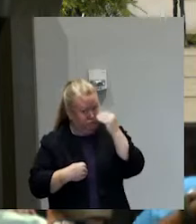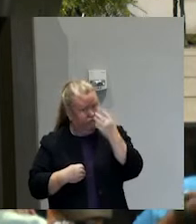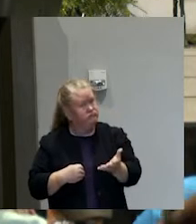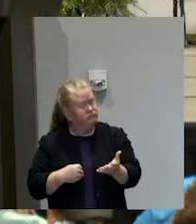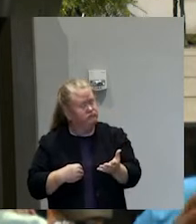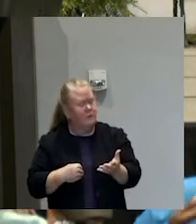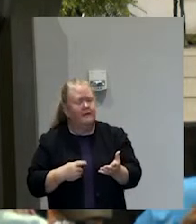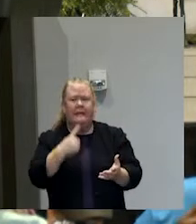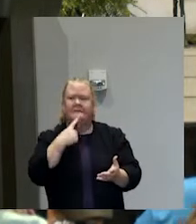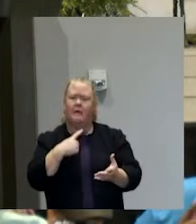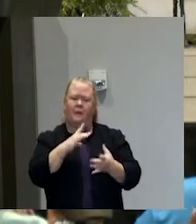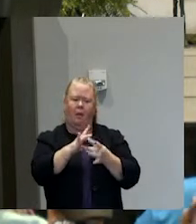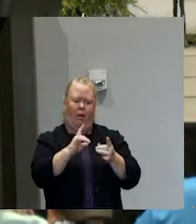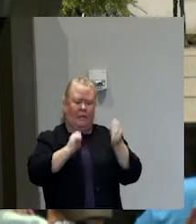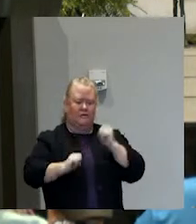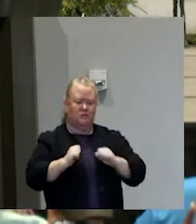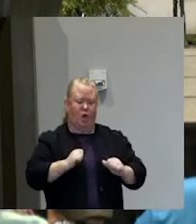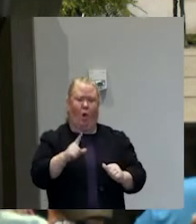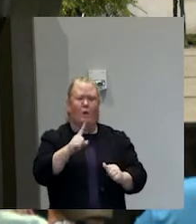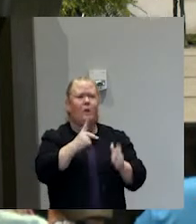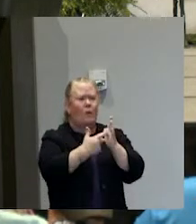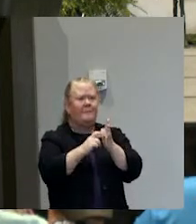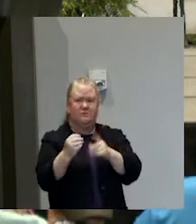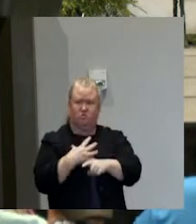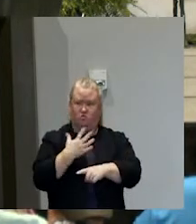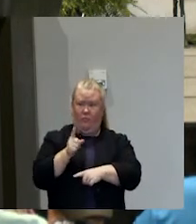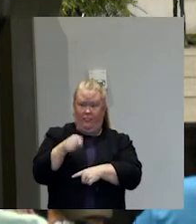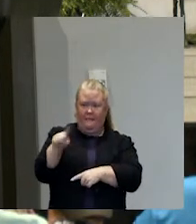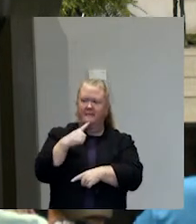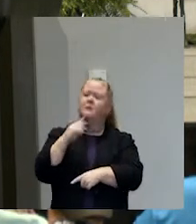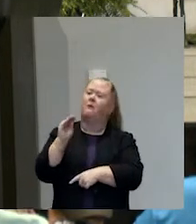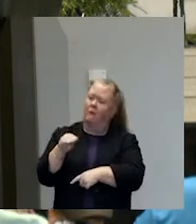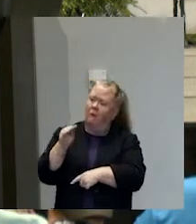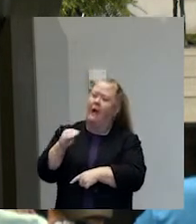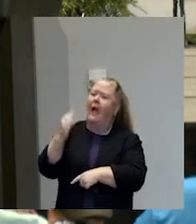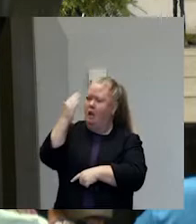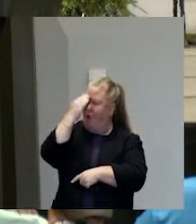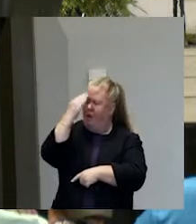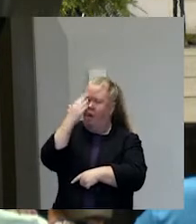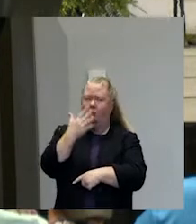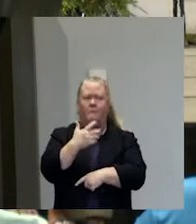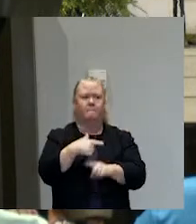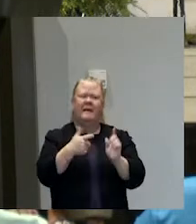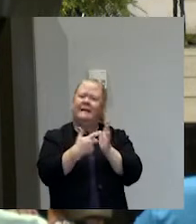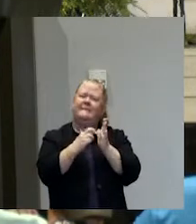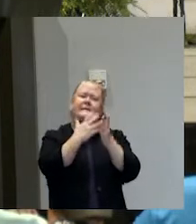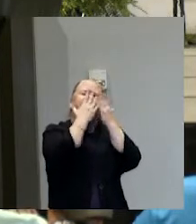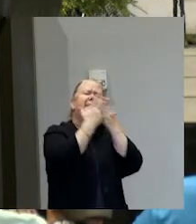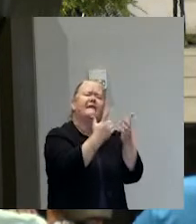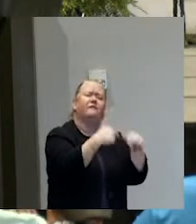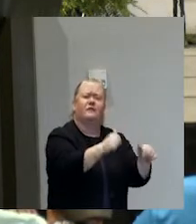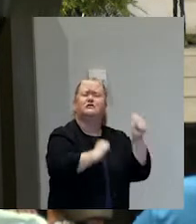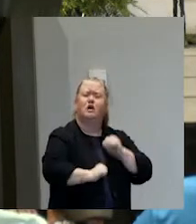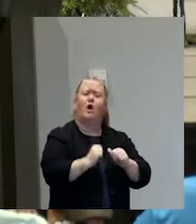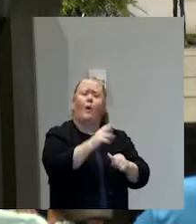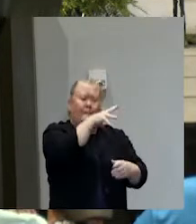this show and what it means, I say, yeah, I know. Like, same. I'm just so grateful of this show and to be part of it.